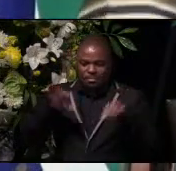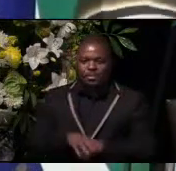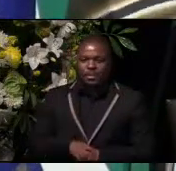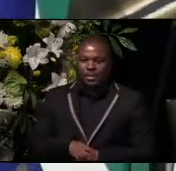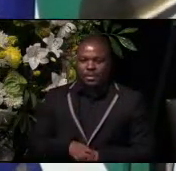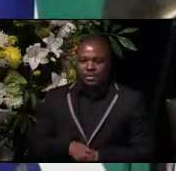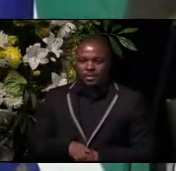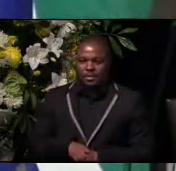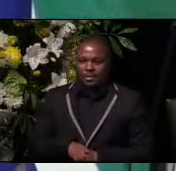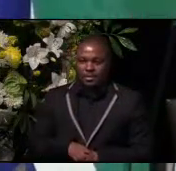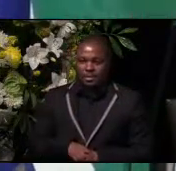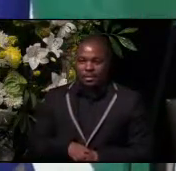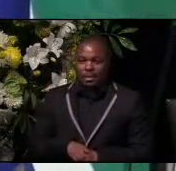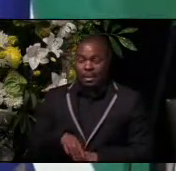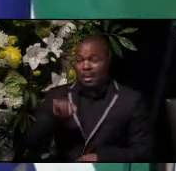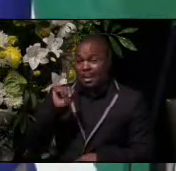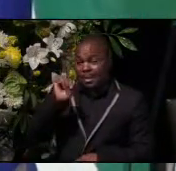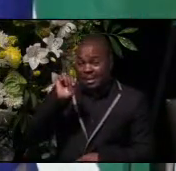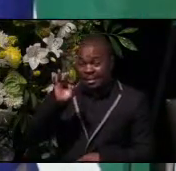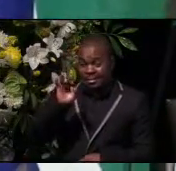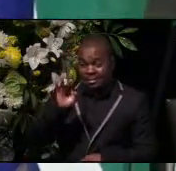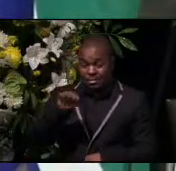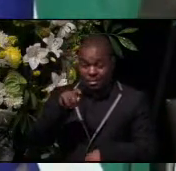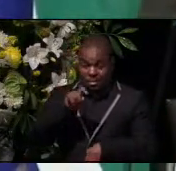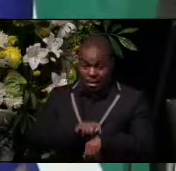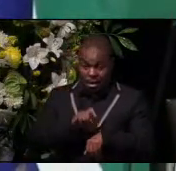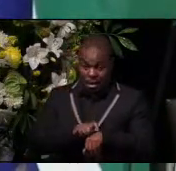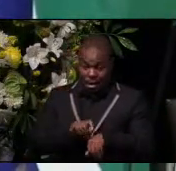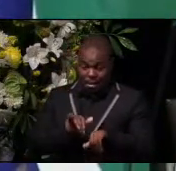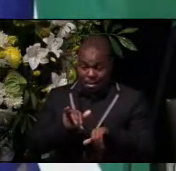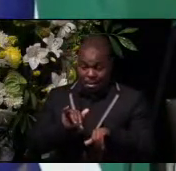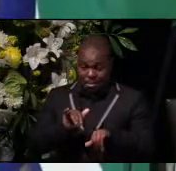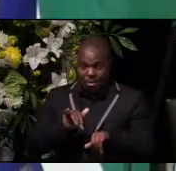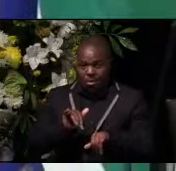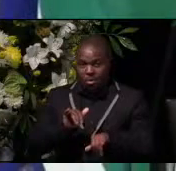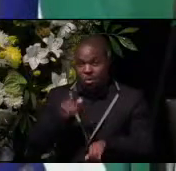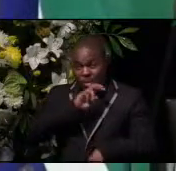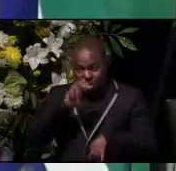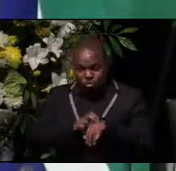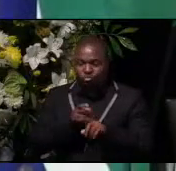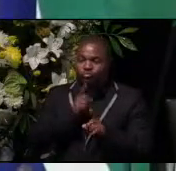if ever there is a chance for us to talk about renewal